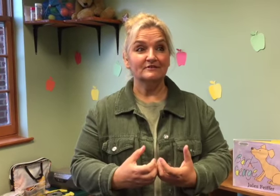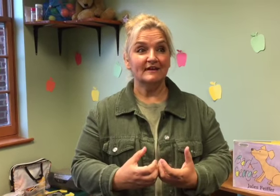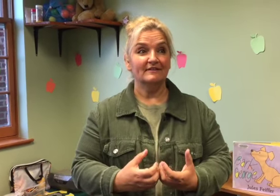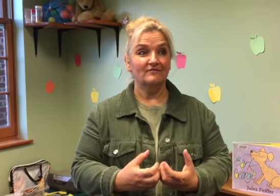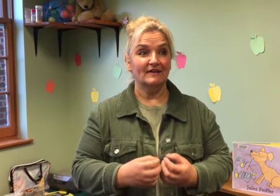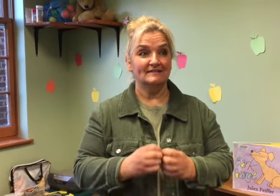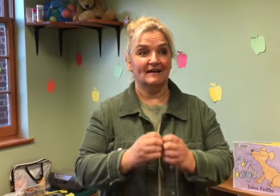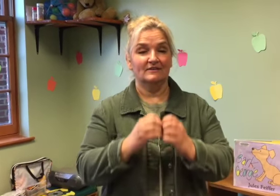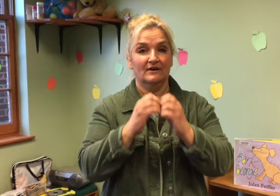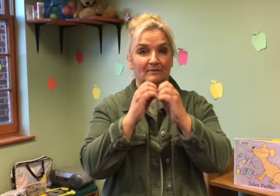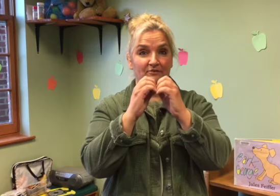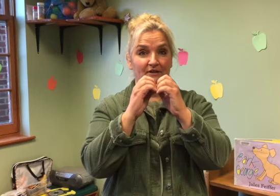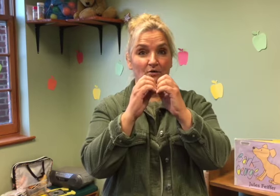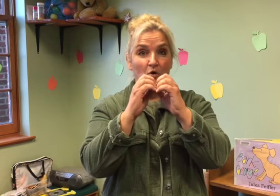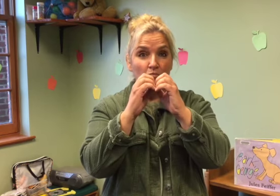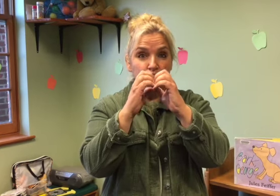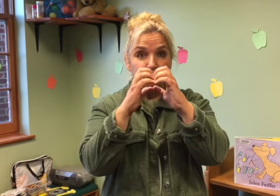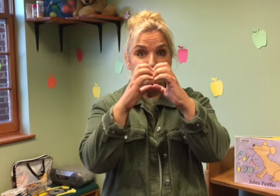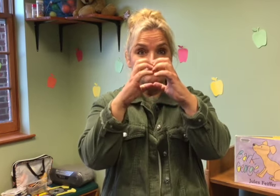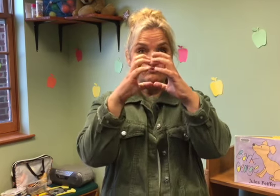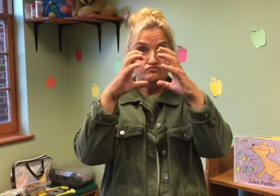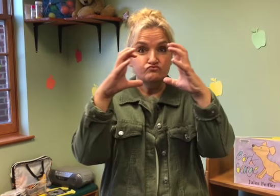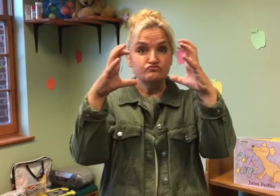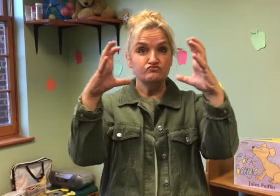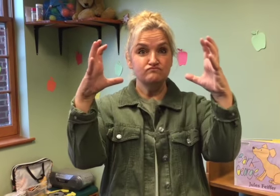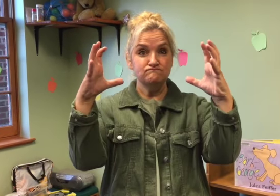with the balloon's kind of a fun sign. You kind of pretend you're,